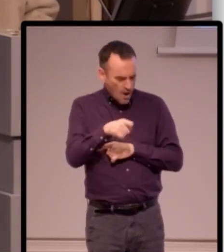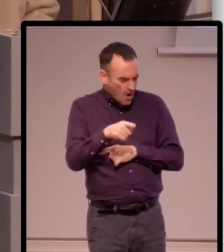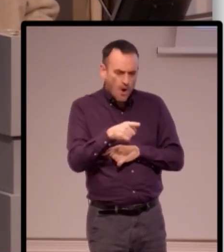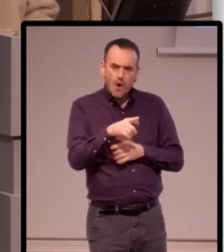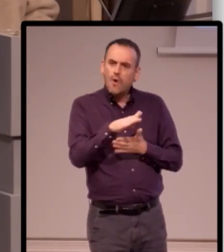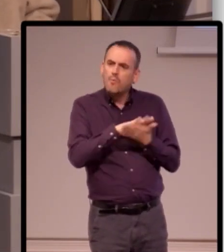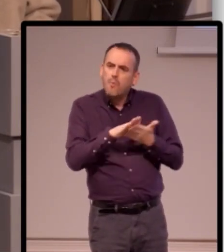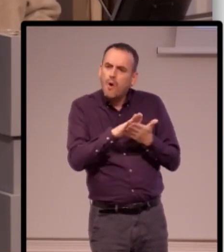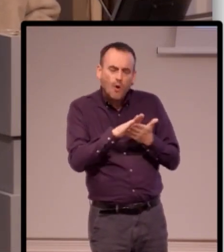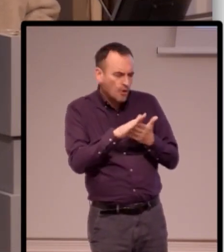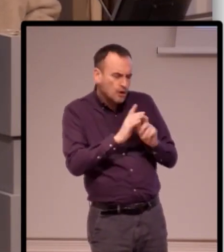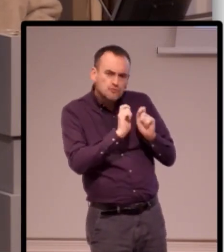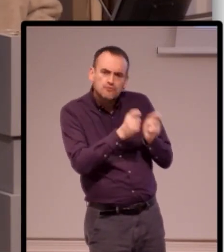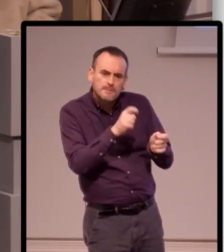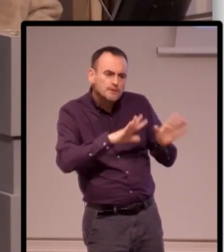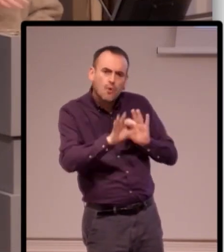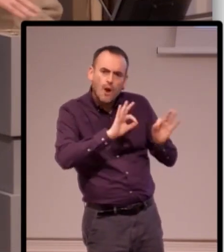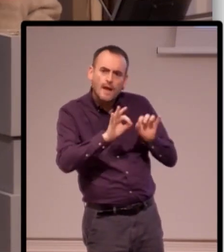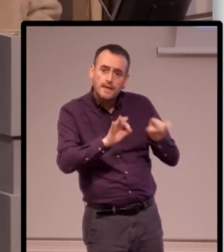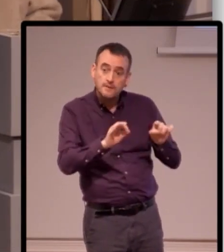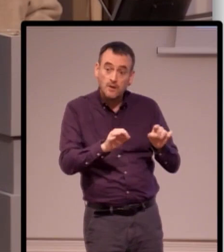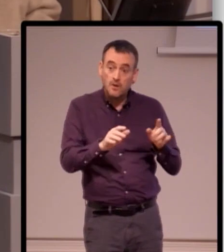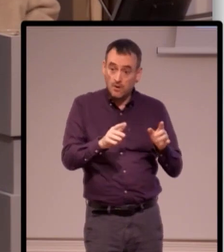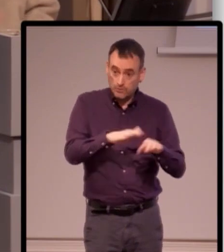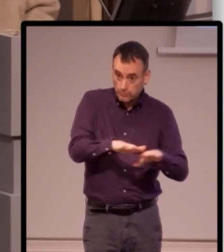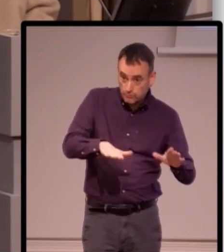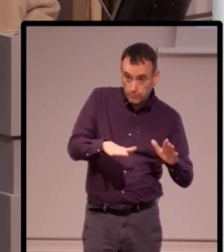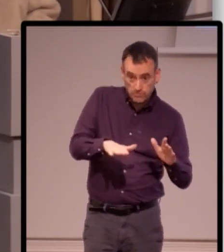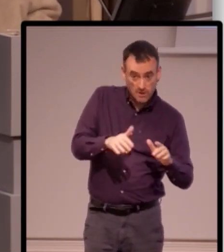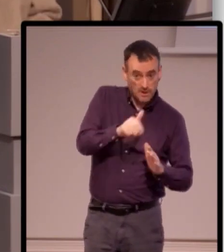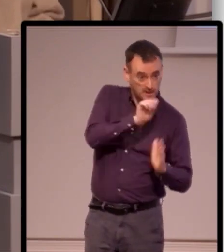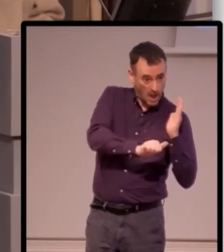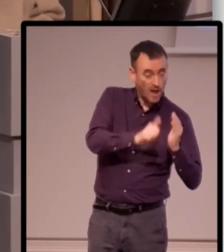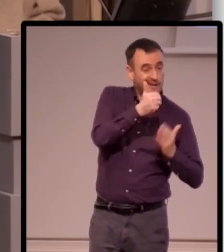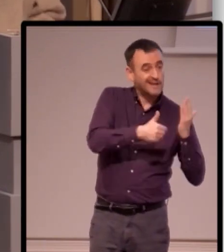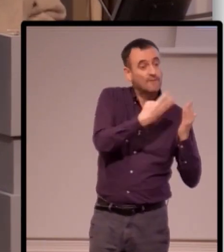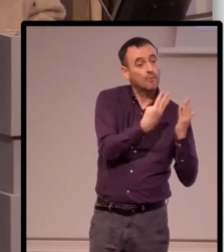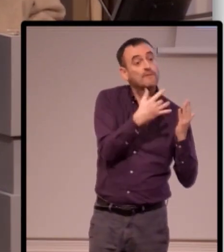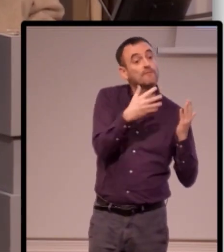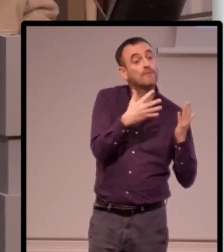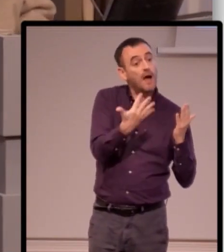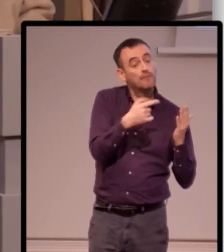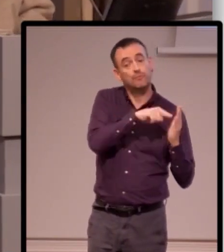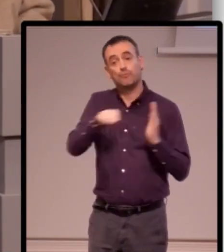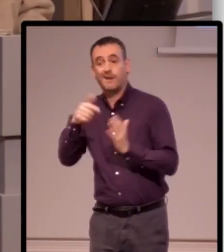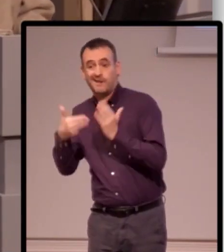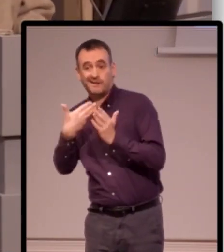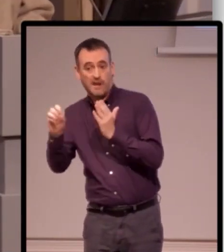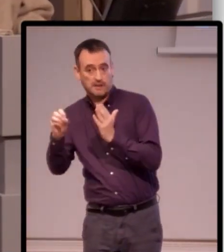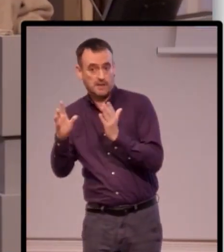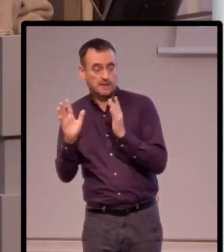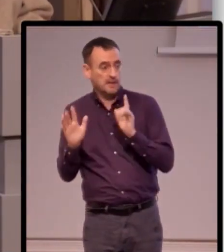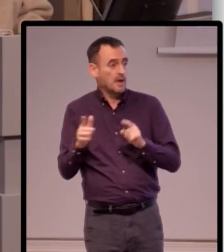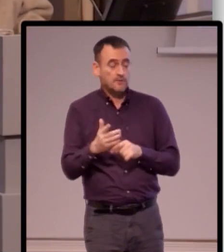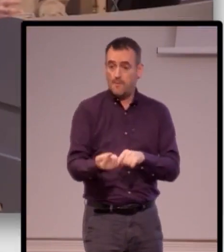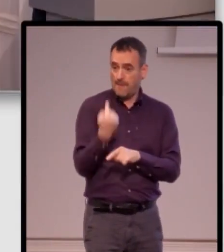or options might look like from 1945 to about 1990. So in the 40s